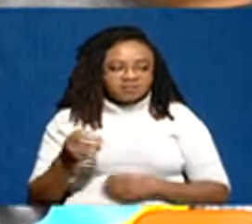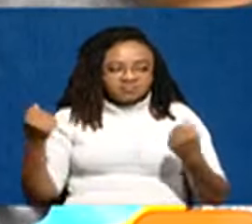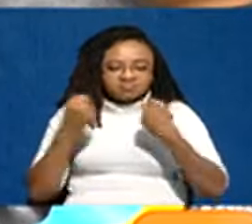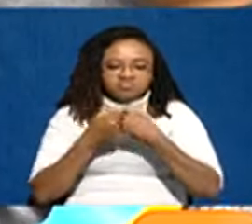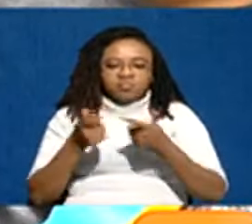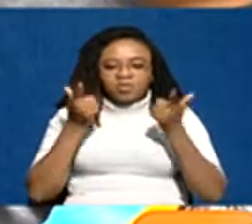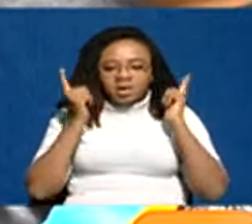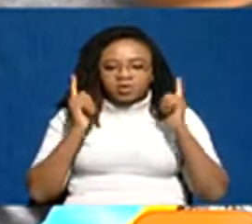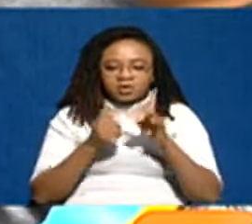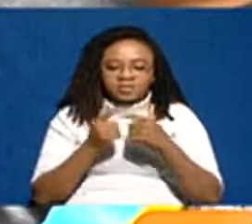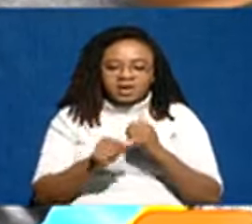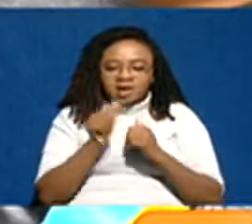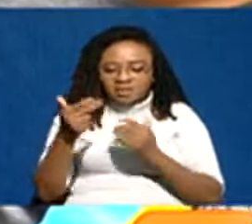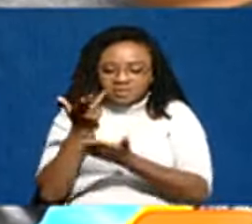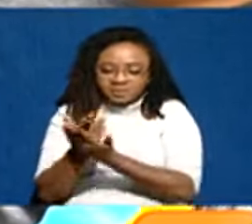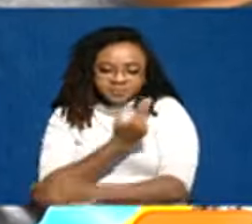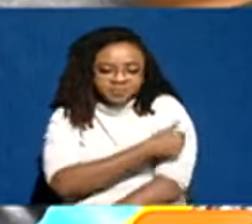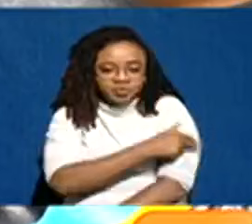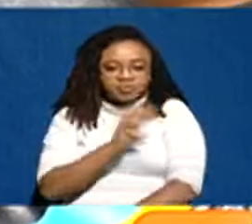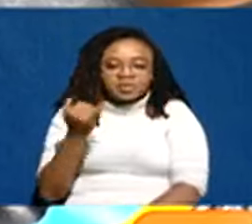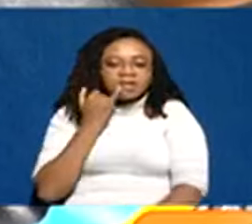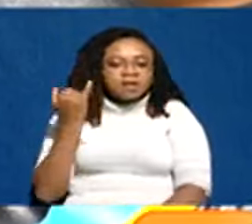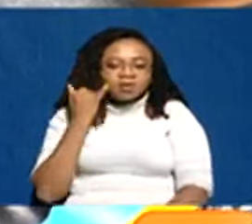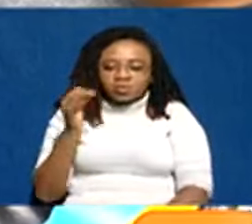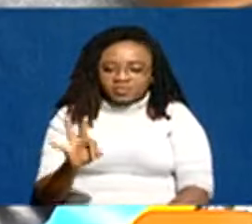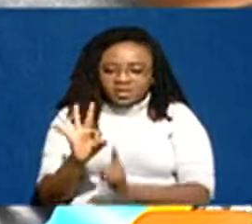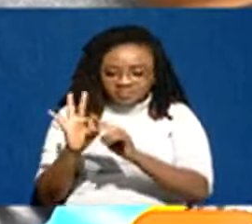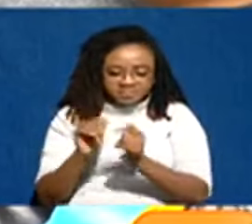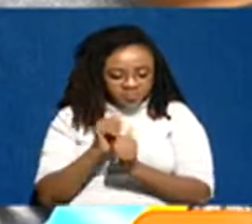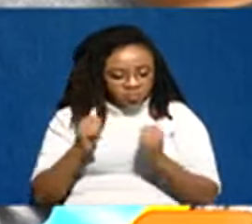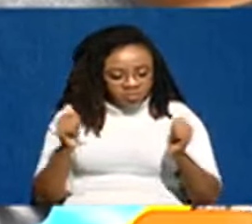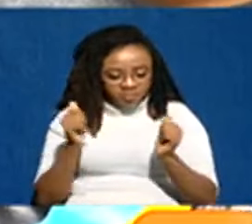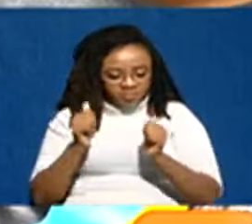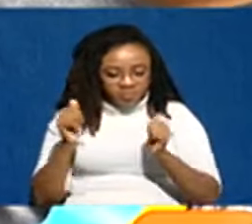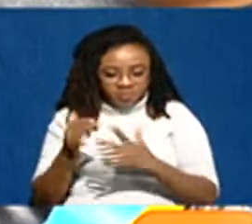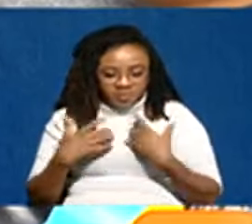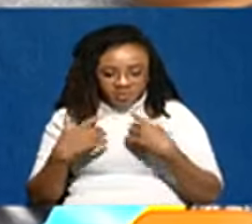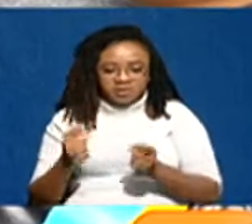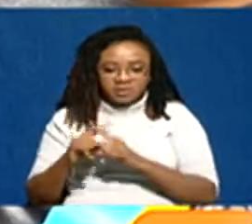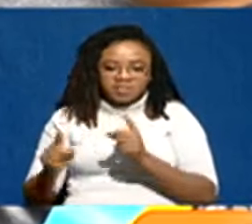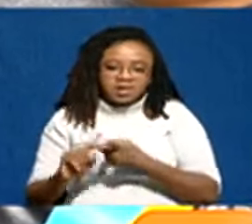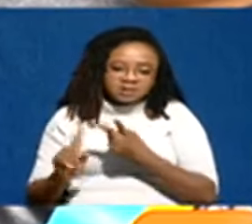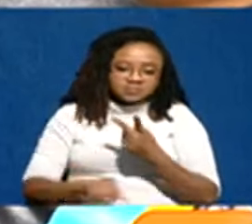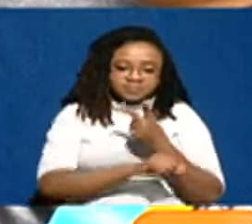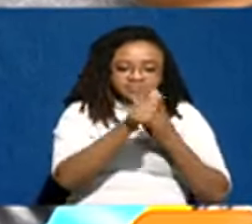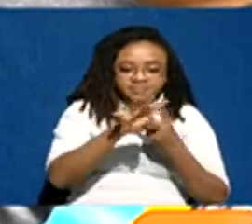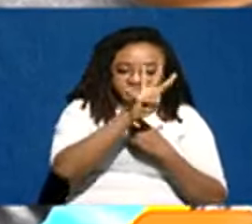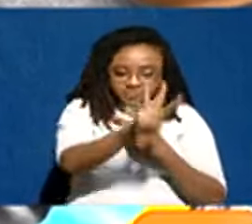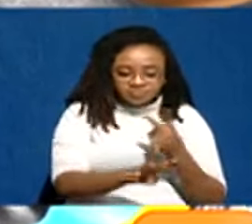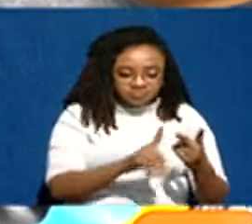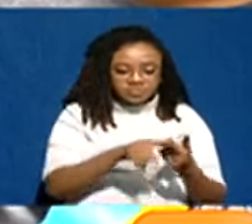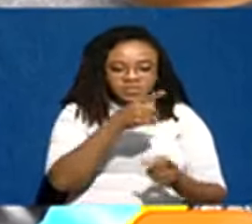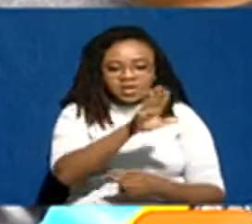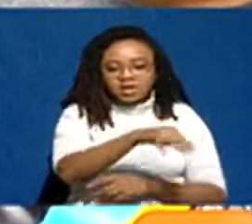The ones in Nakuru currently, there are three. Those ones are in stable condition. But we left four in